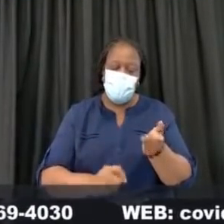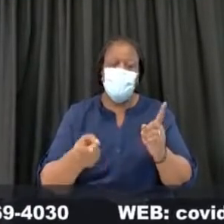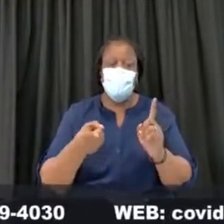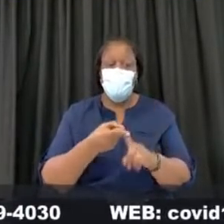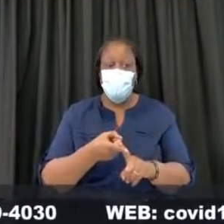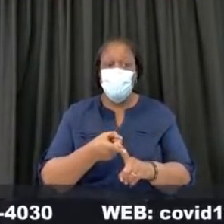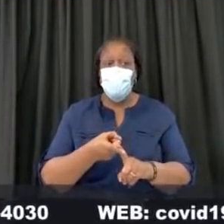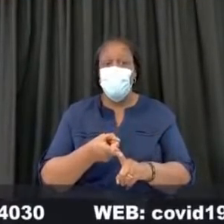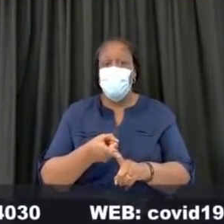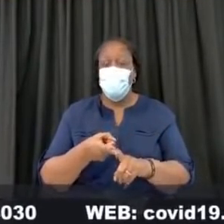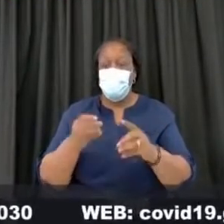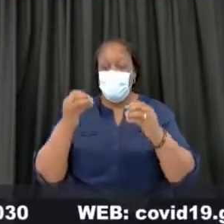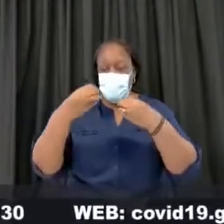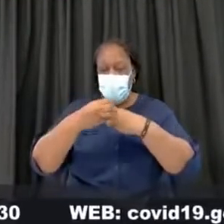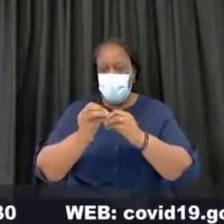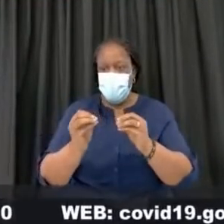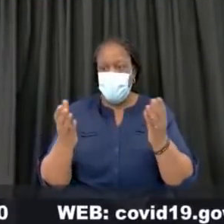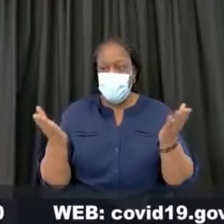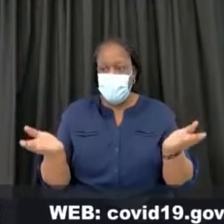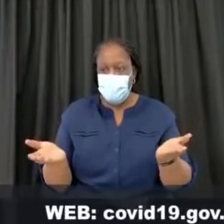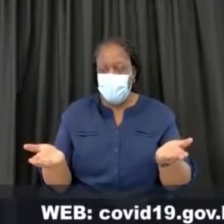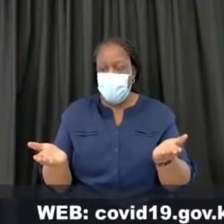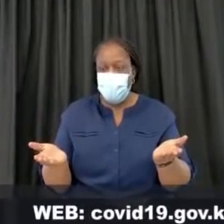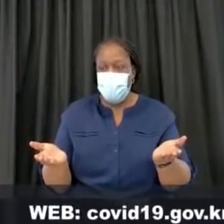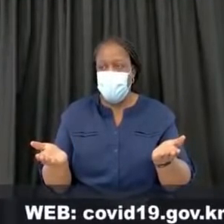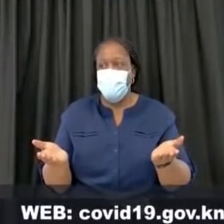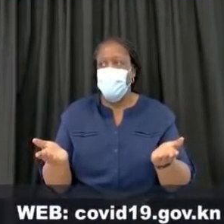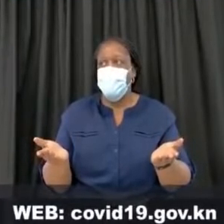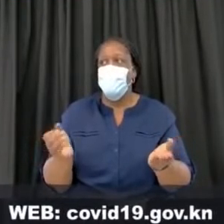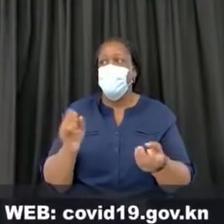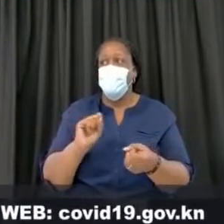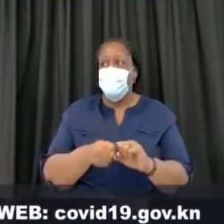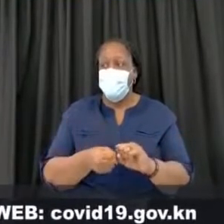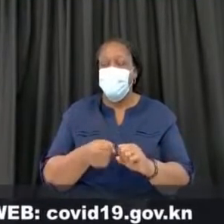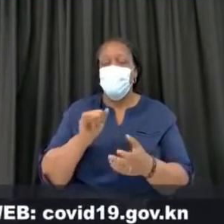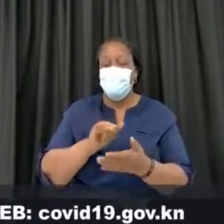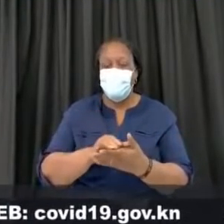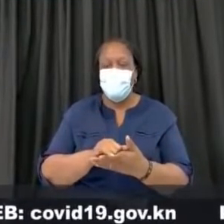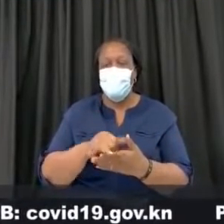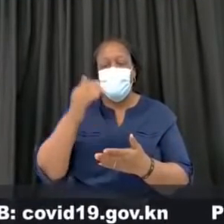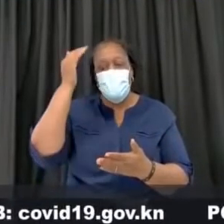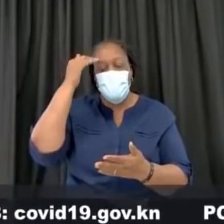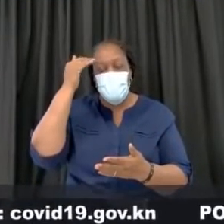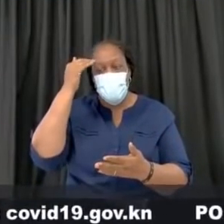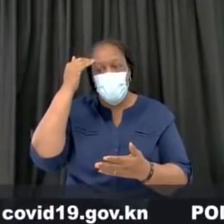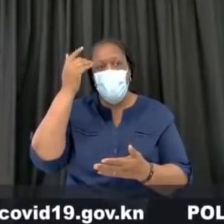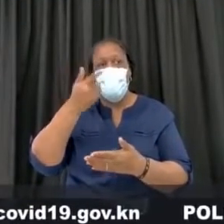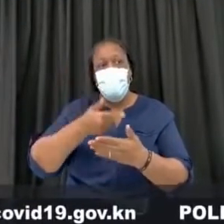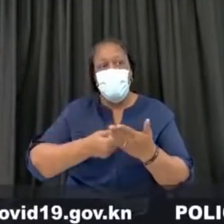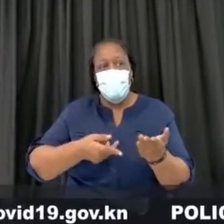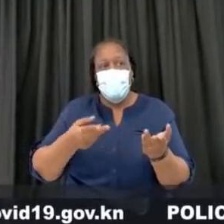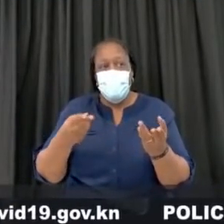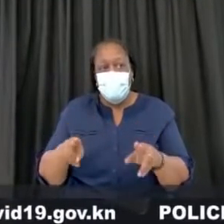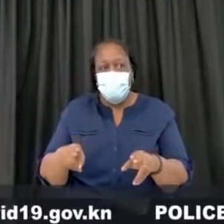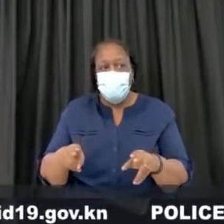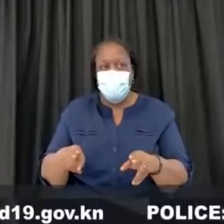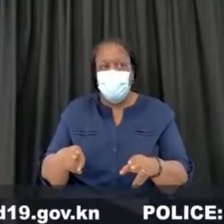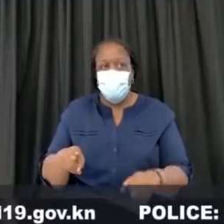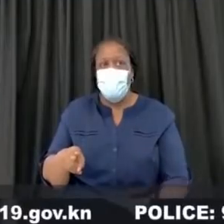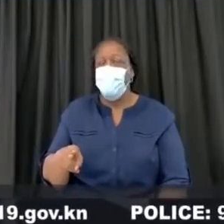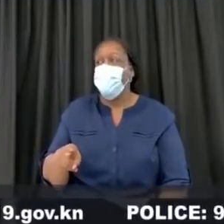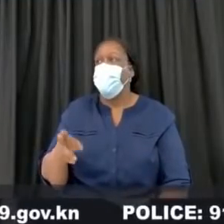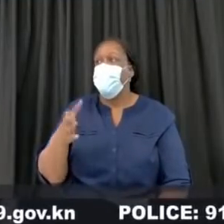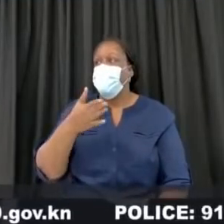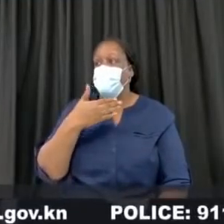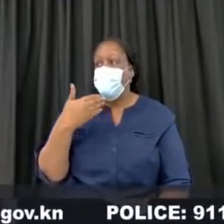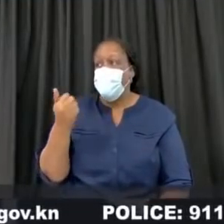intention. These individuals, the Immigration will then contact the Port Health, the Ministry of